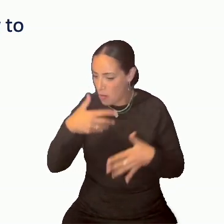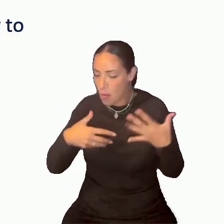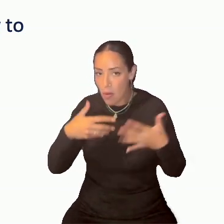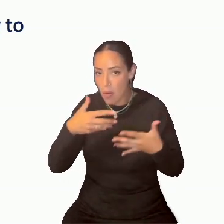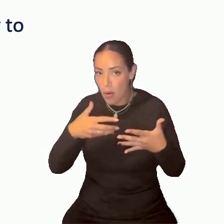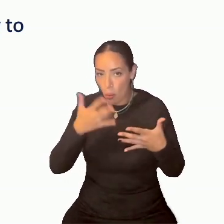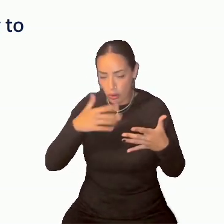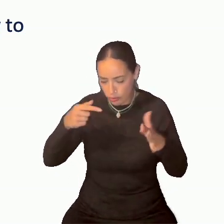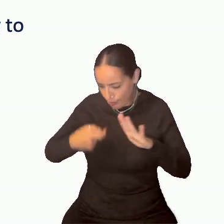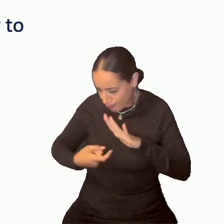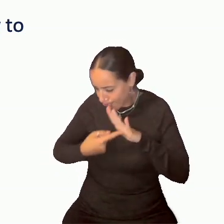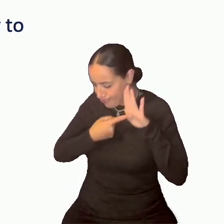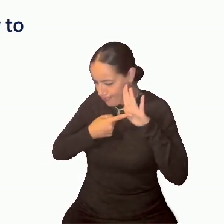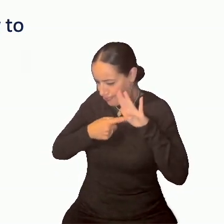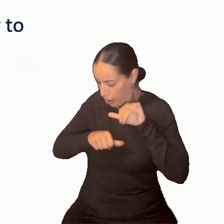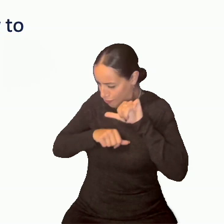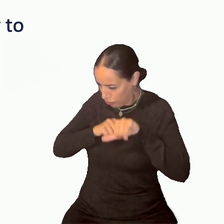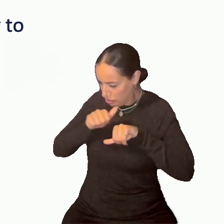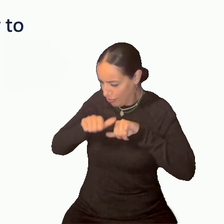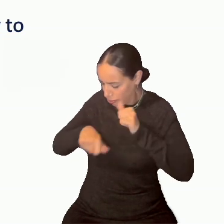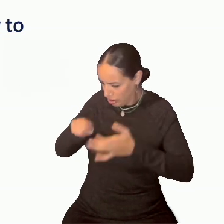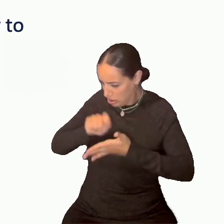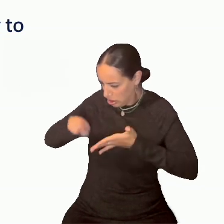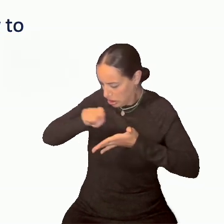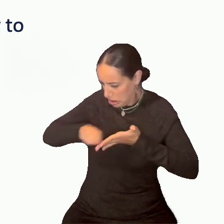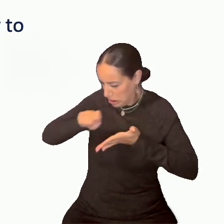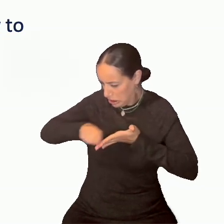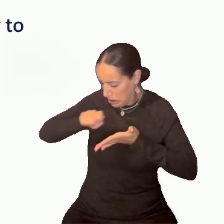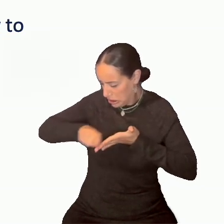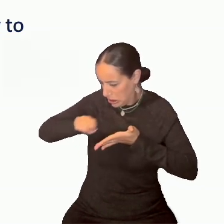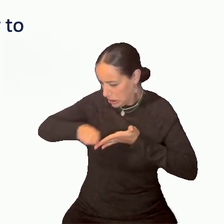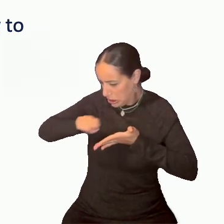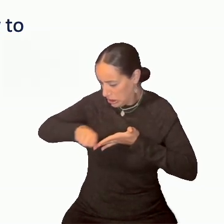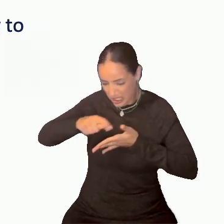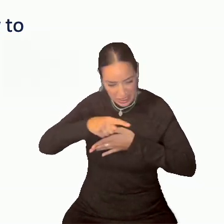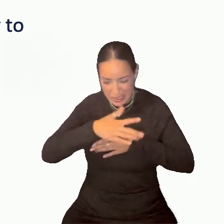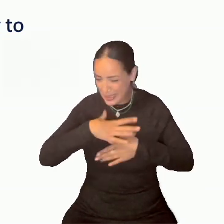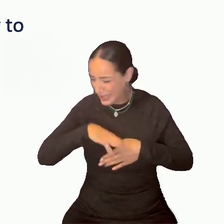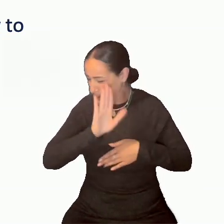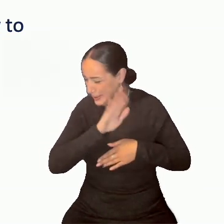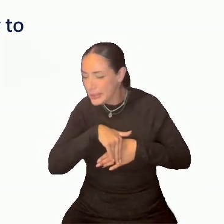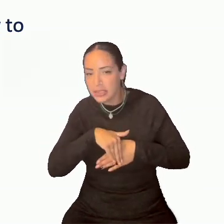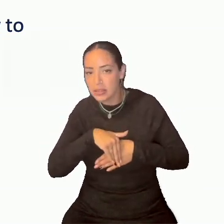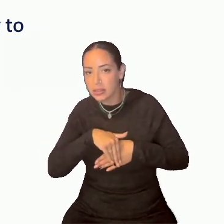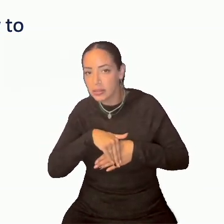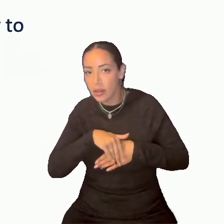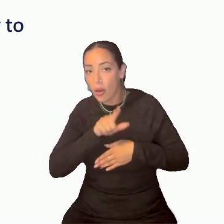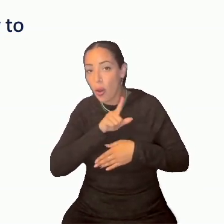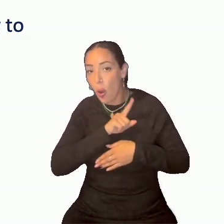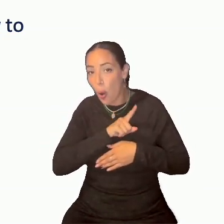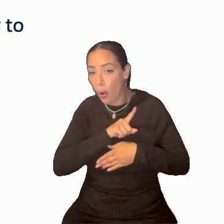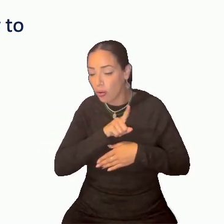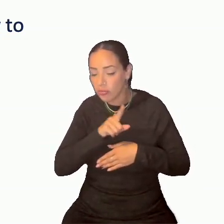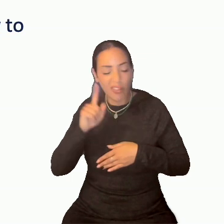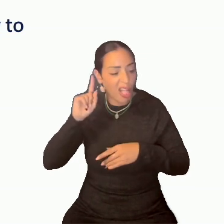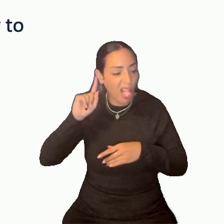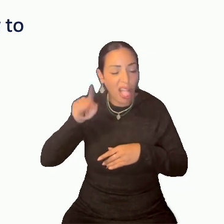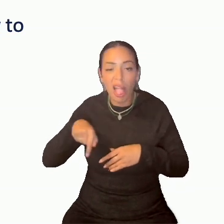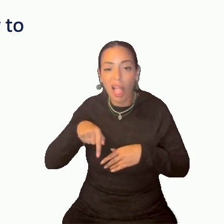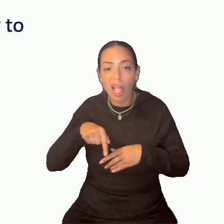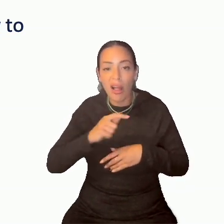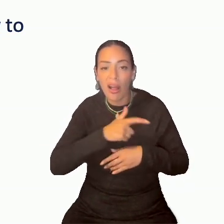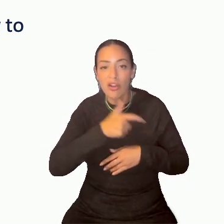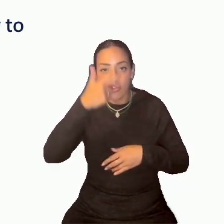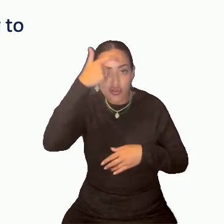prioritise bureaucratic processes over and above the needs of those who are bereaved, or fails to account for the ways in which trauma impacts on